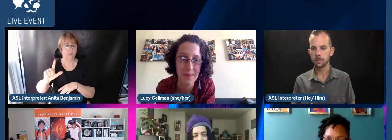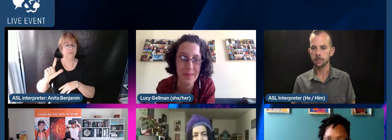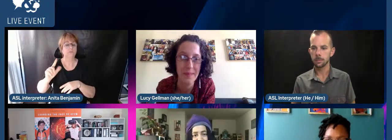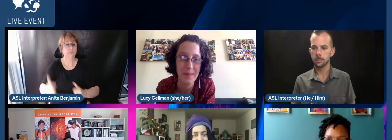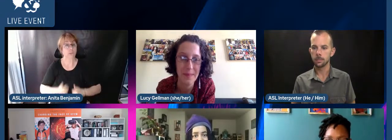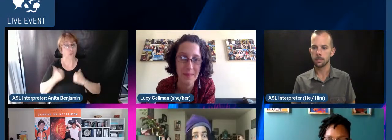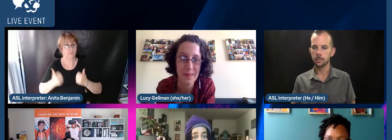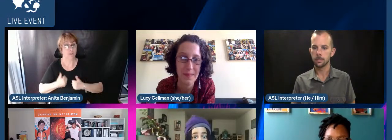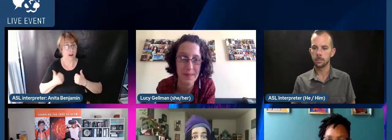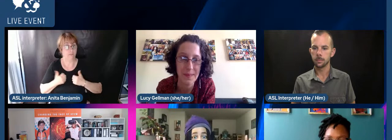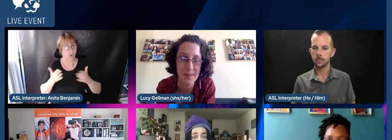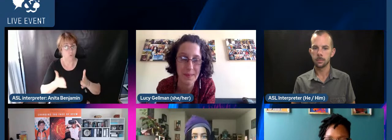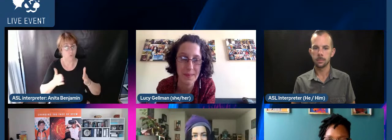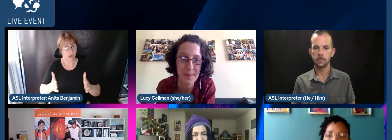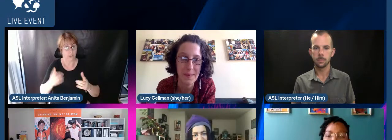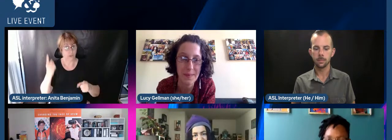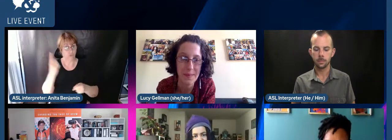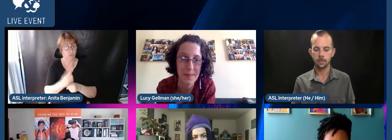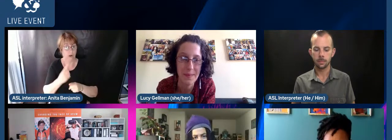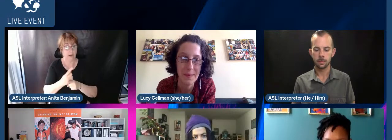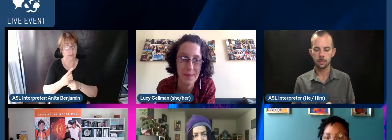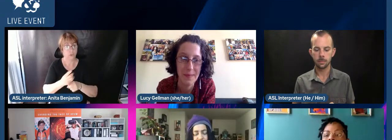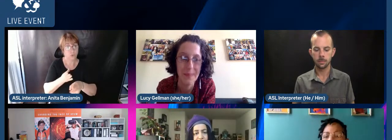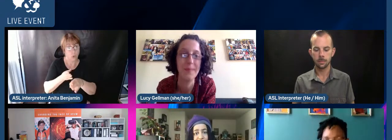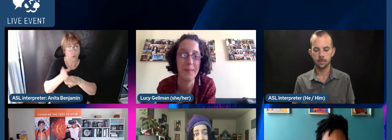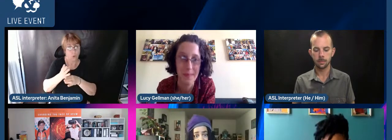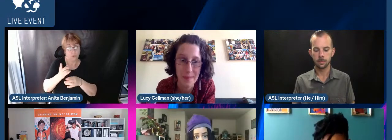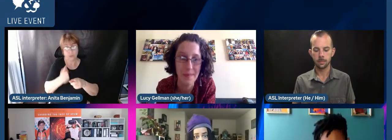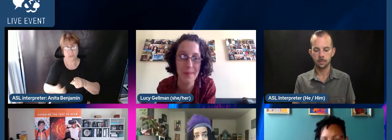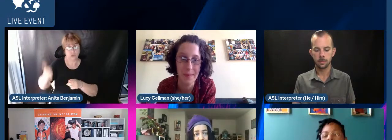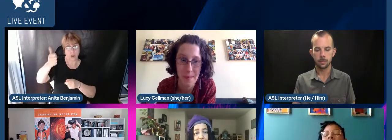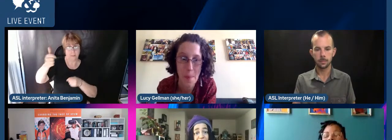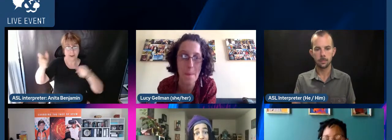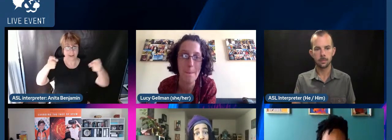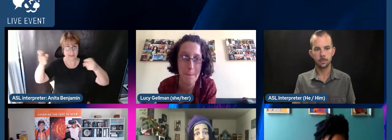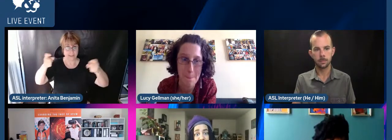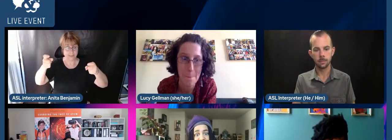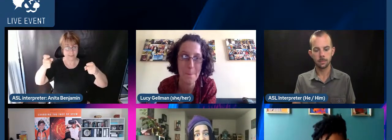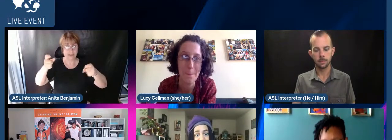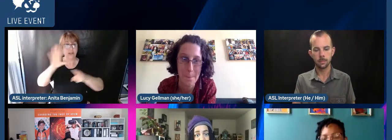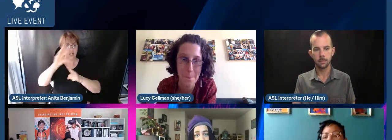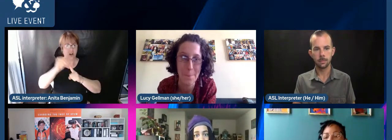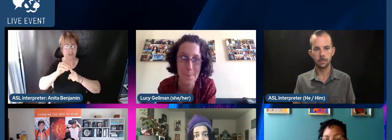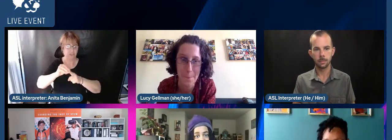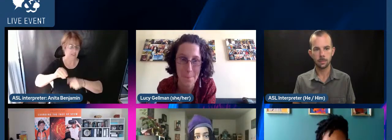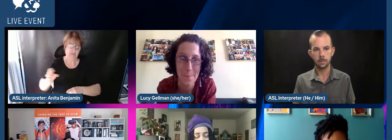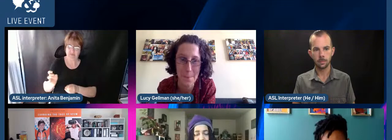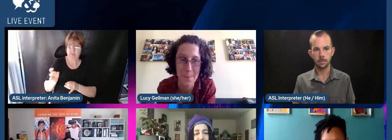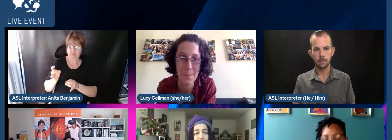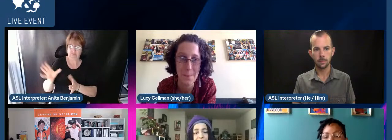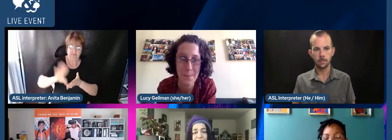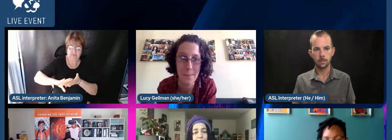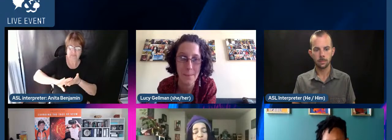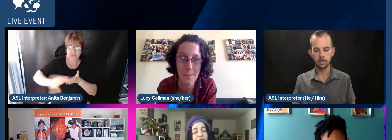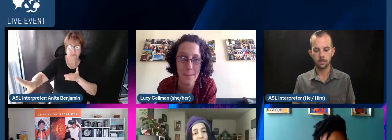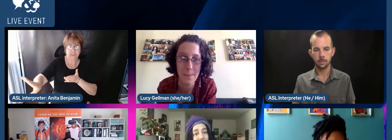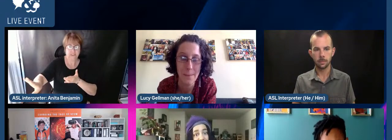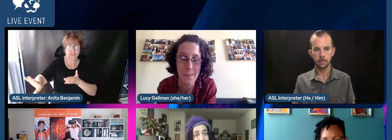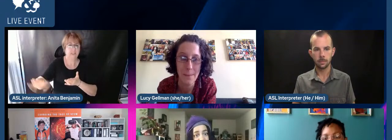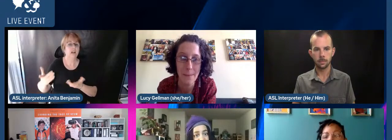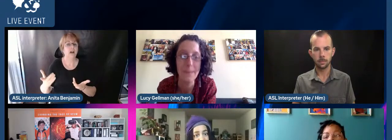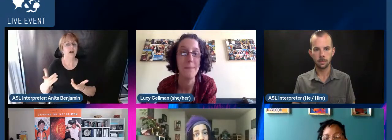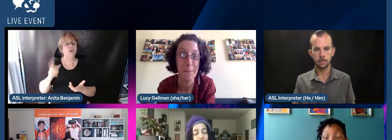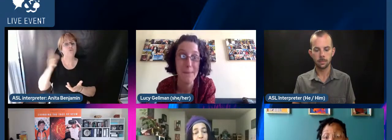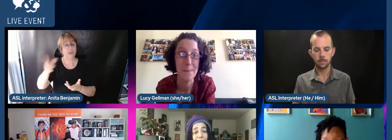survival ways that dominant culture sneered at, dismissed, made incredibly difficult to enact, became what